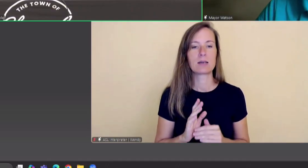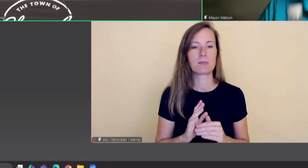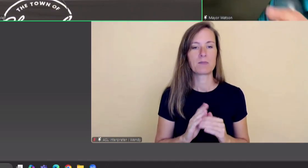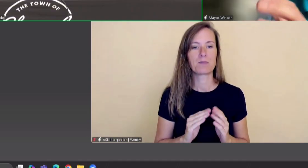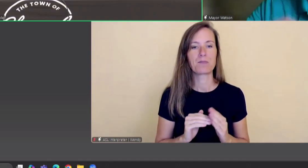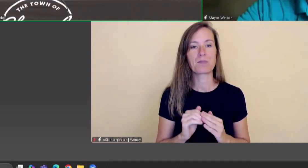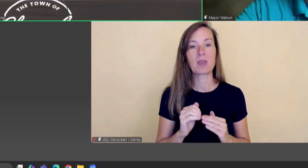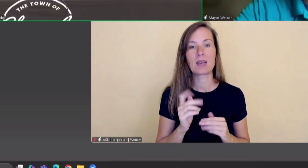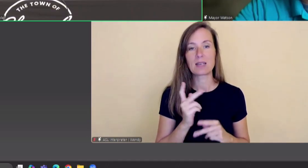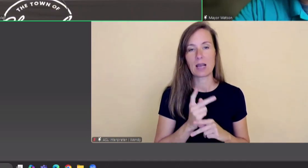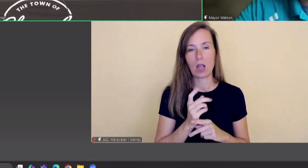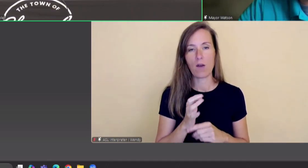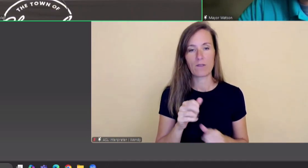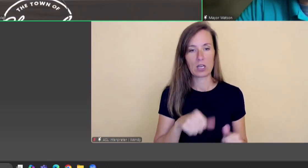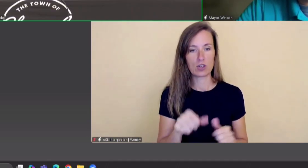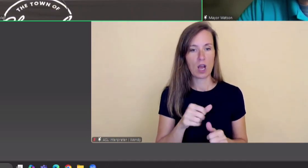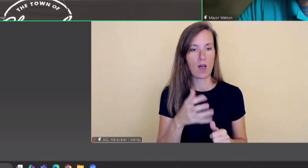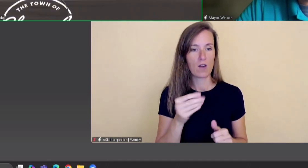safe.